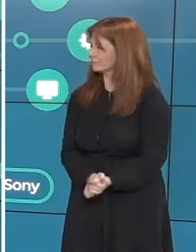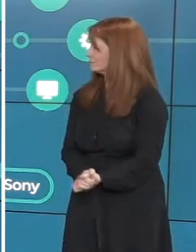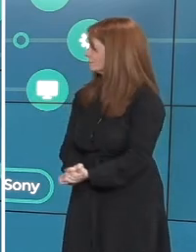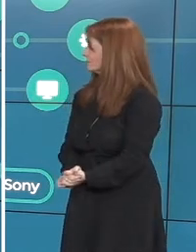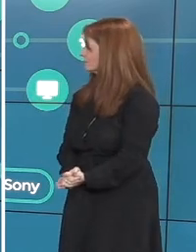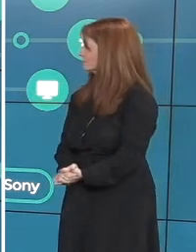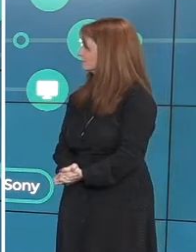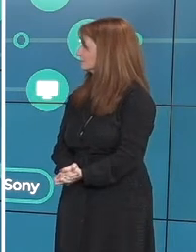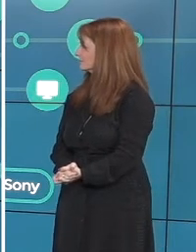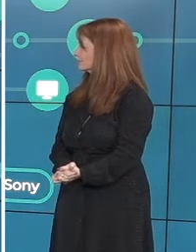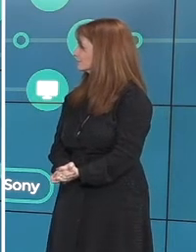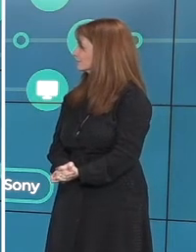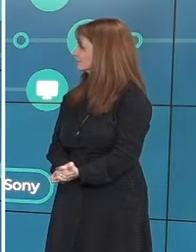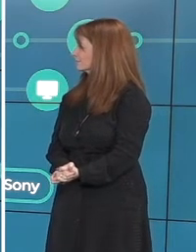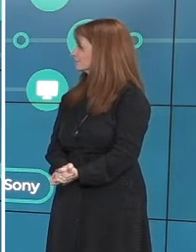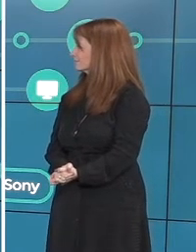shot?